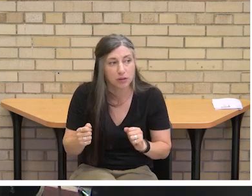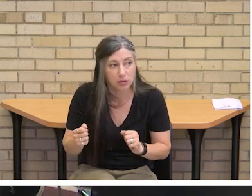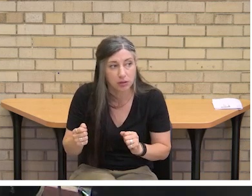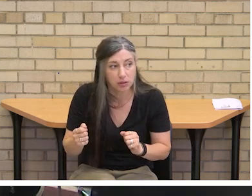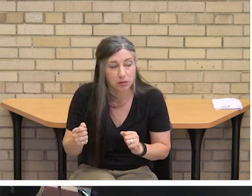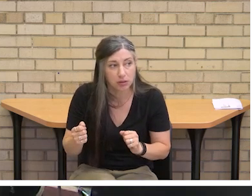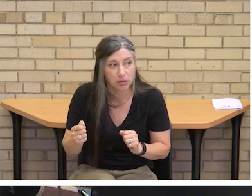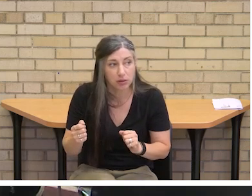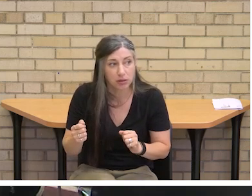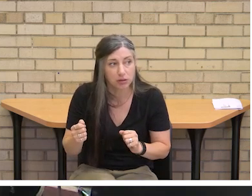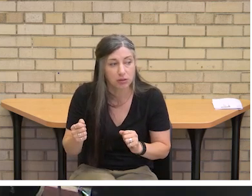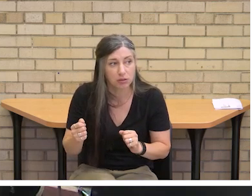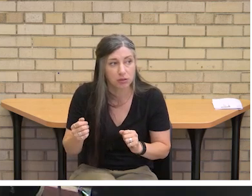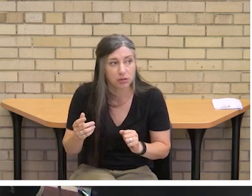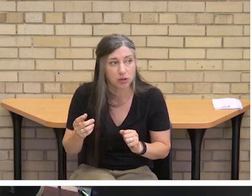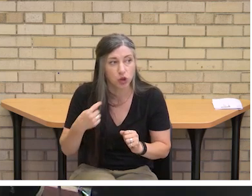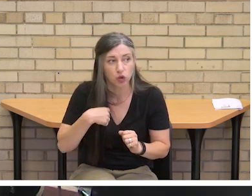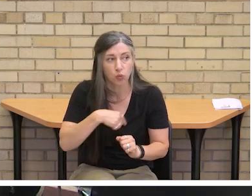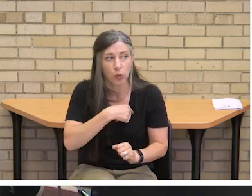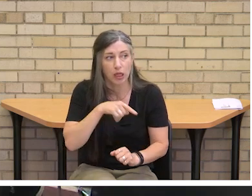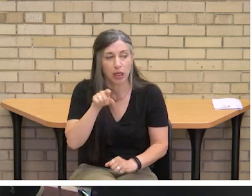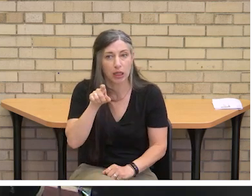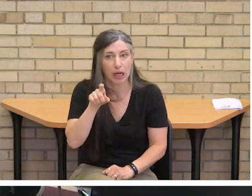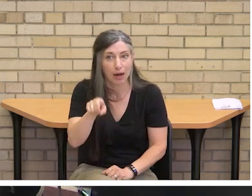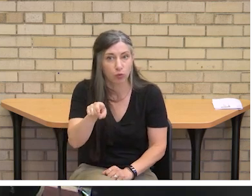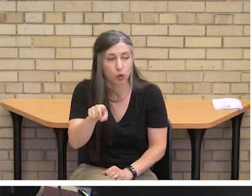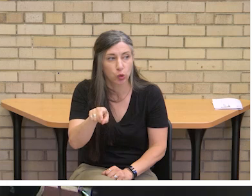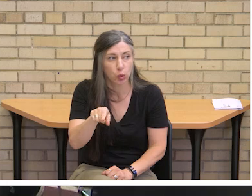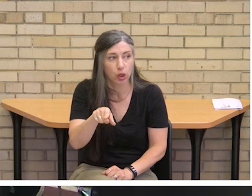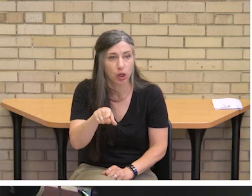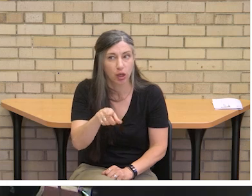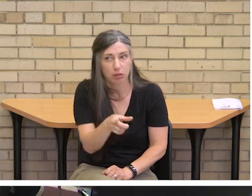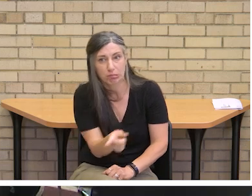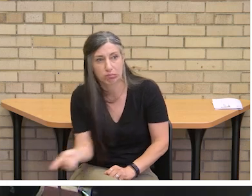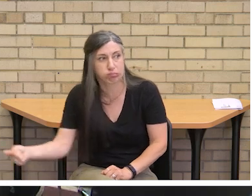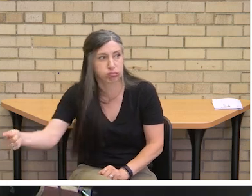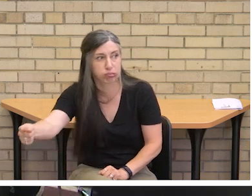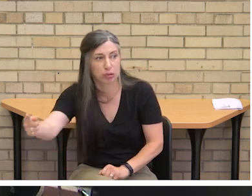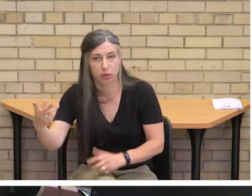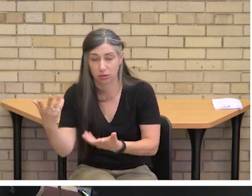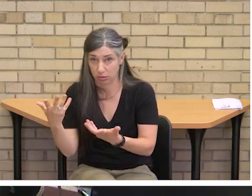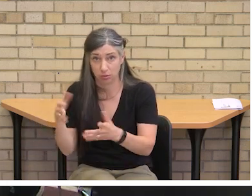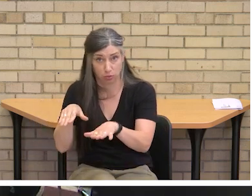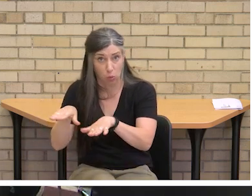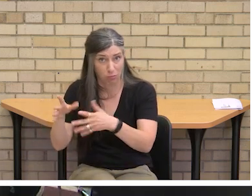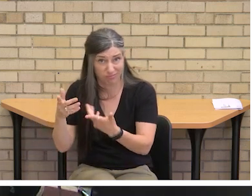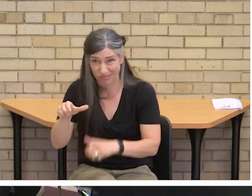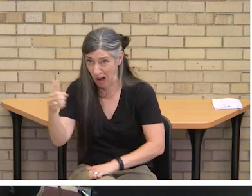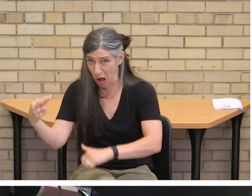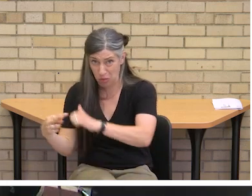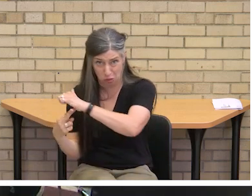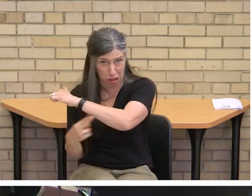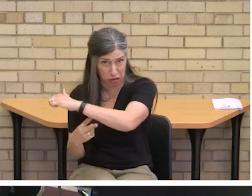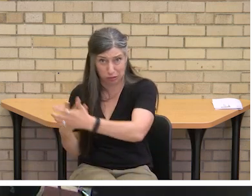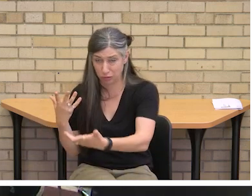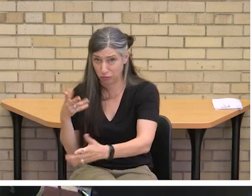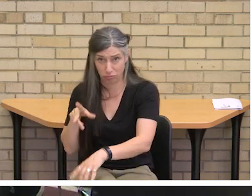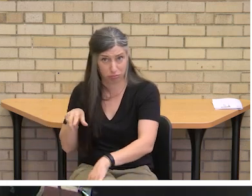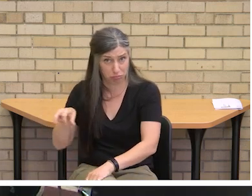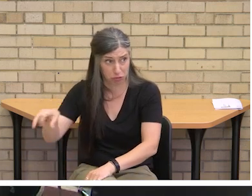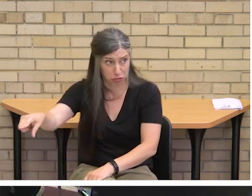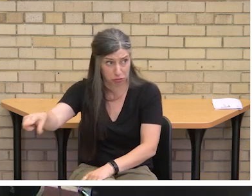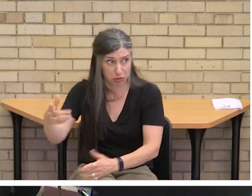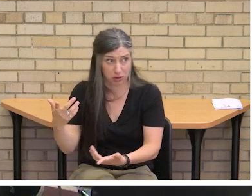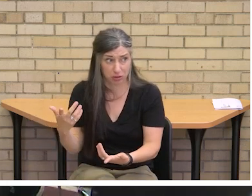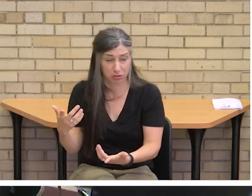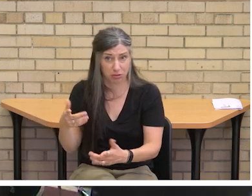that we should go down the street and use the other bridge to cross by